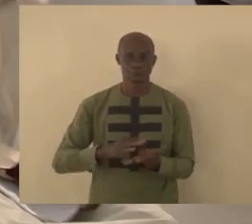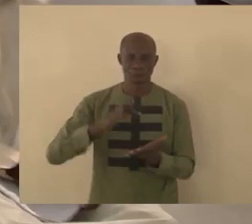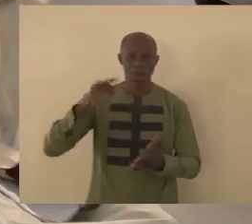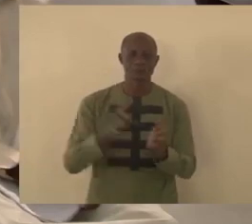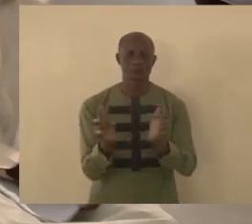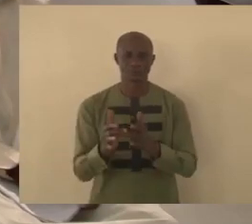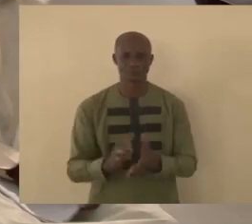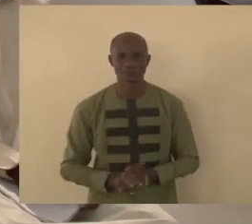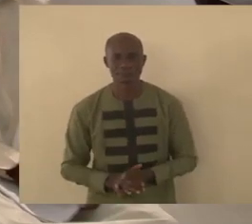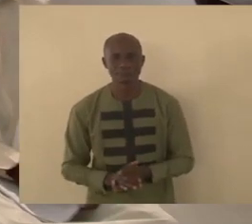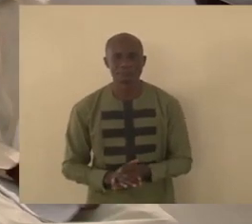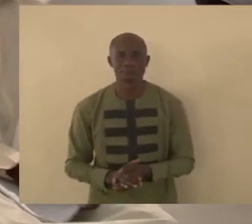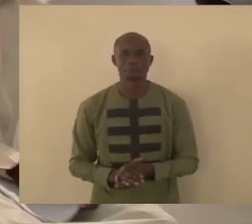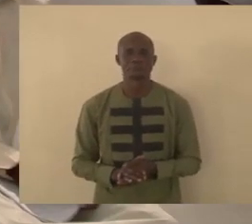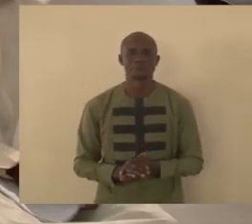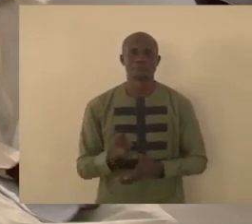Jesus,